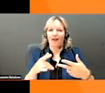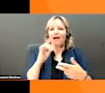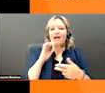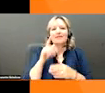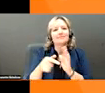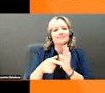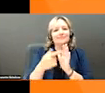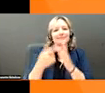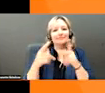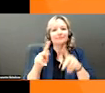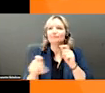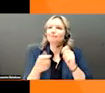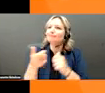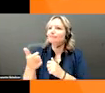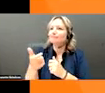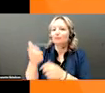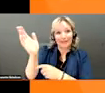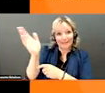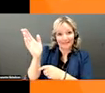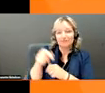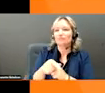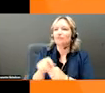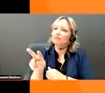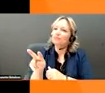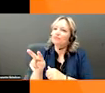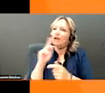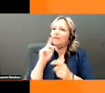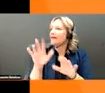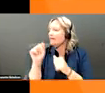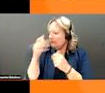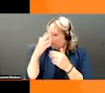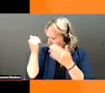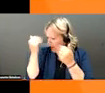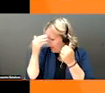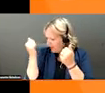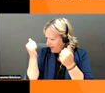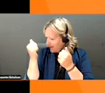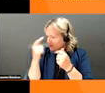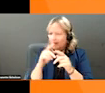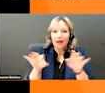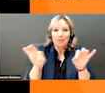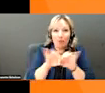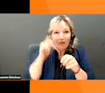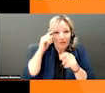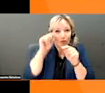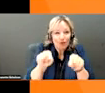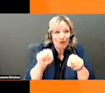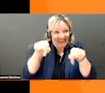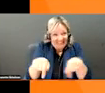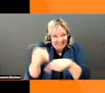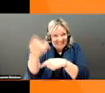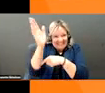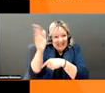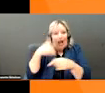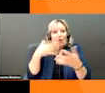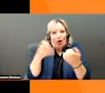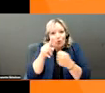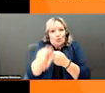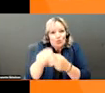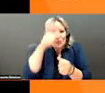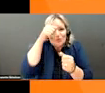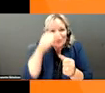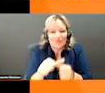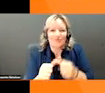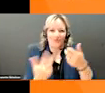3 or 4 things. So if I had 3 things to tell you, like as